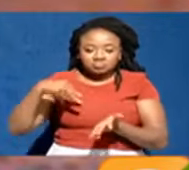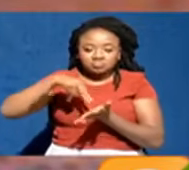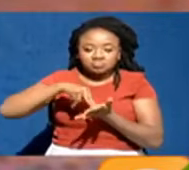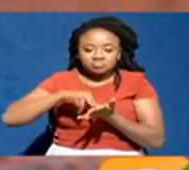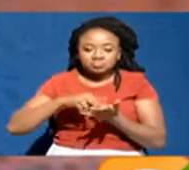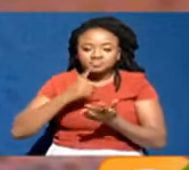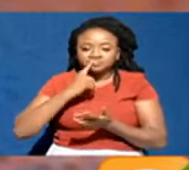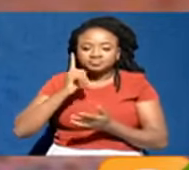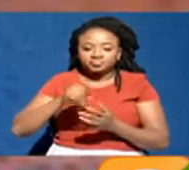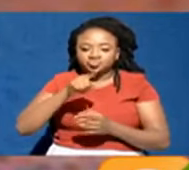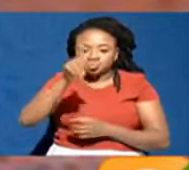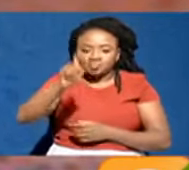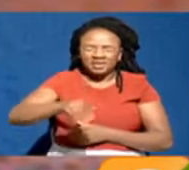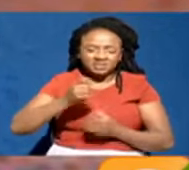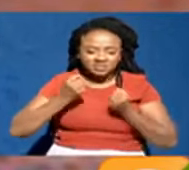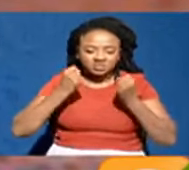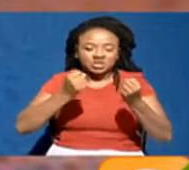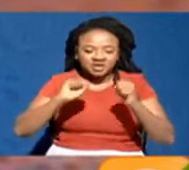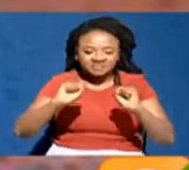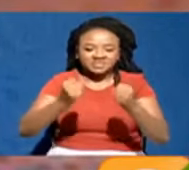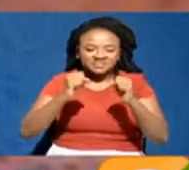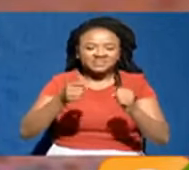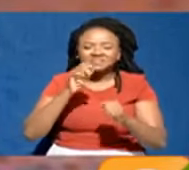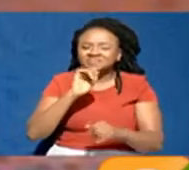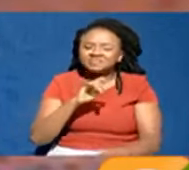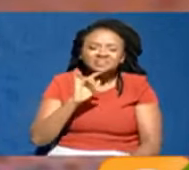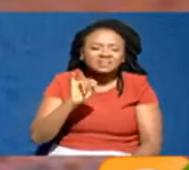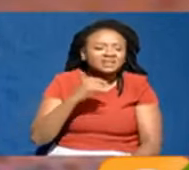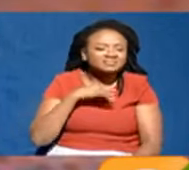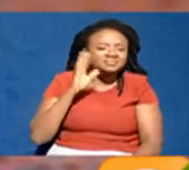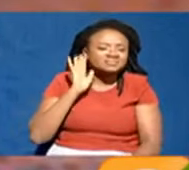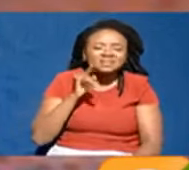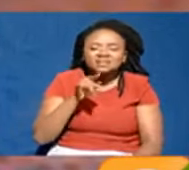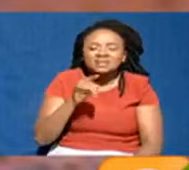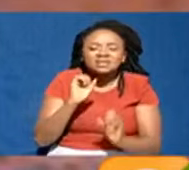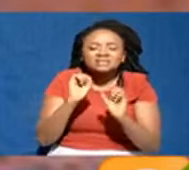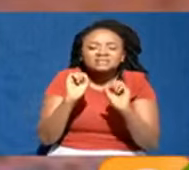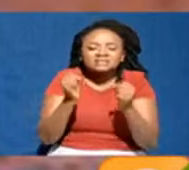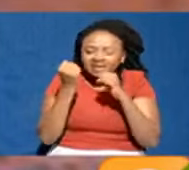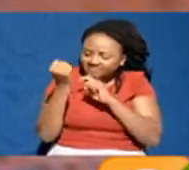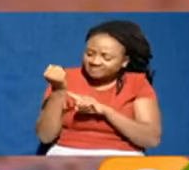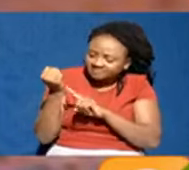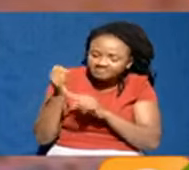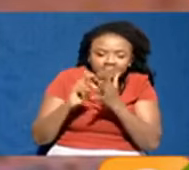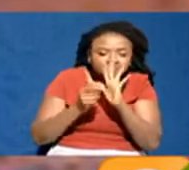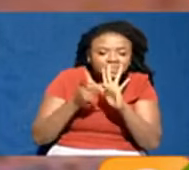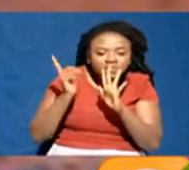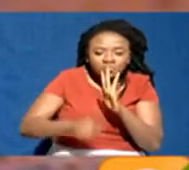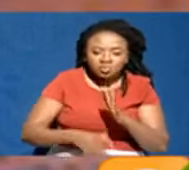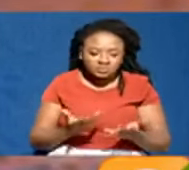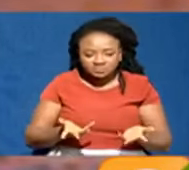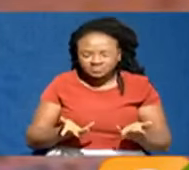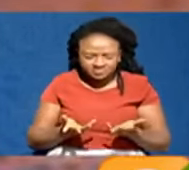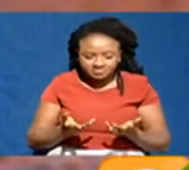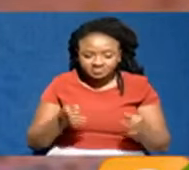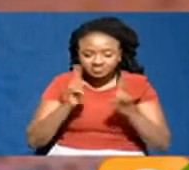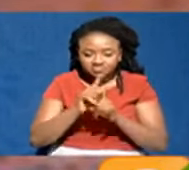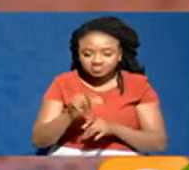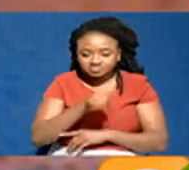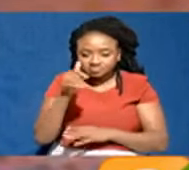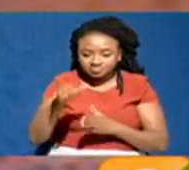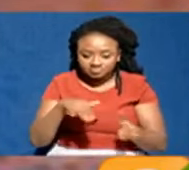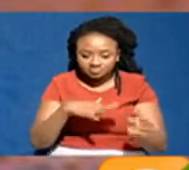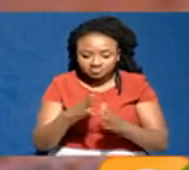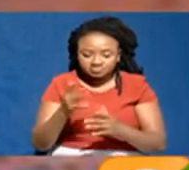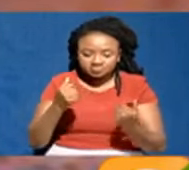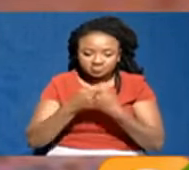we need to drive safely. And that's what I hear again and again. What is that? What will motivate people to do that? Sometimes other interventions